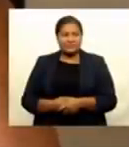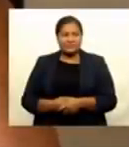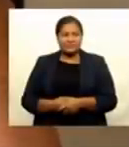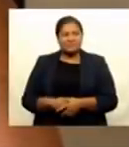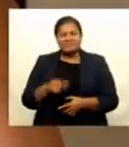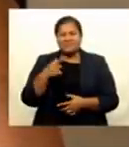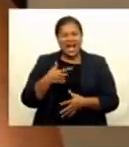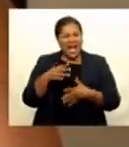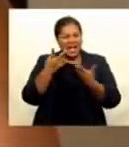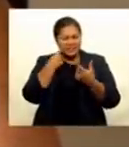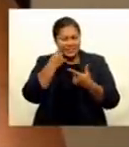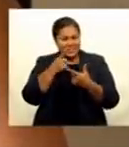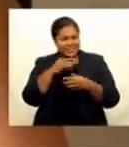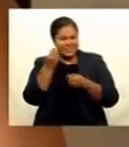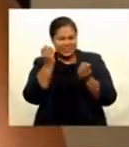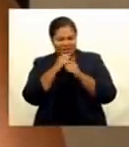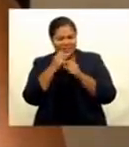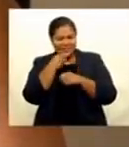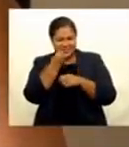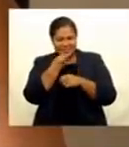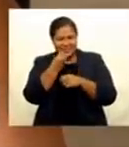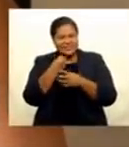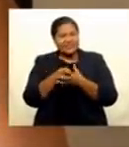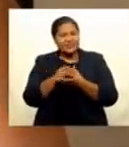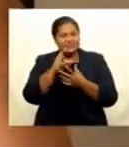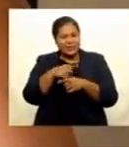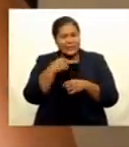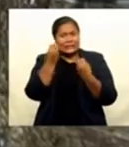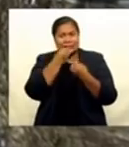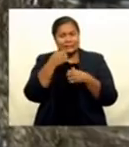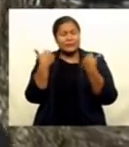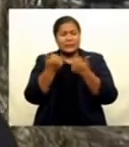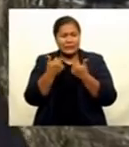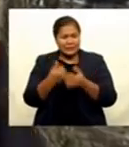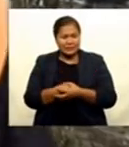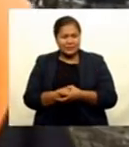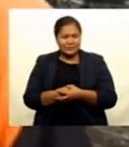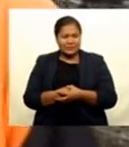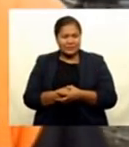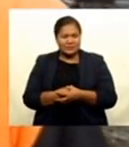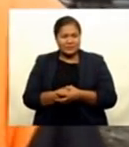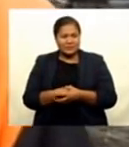I have noticed a change in my eating habit in that I'm eating a lot now. During this